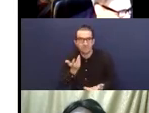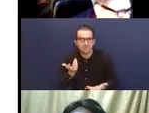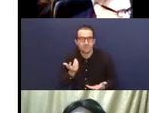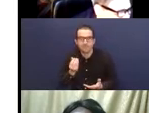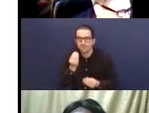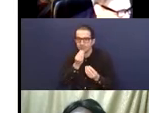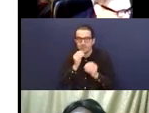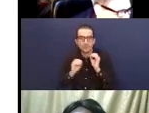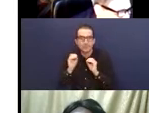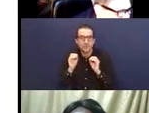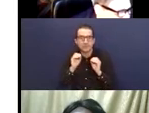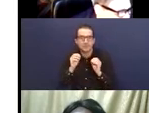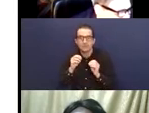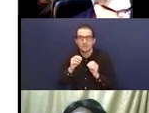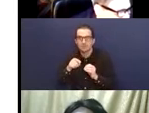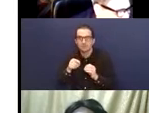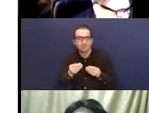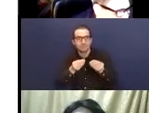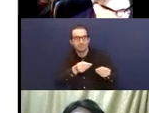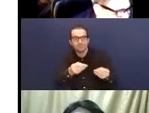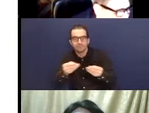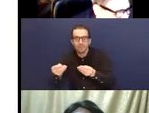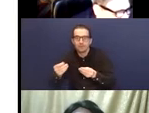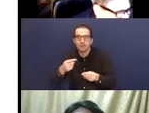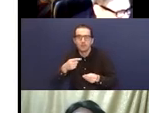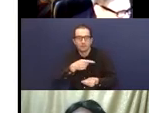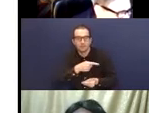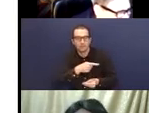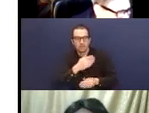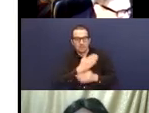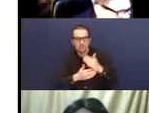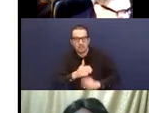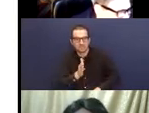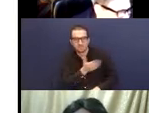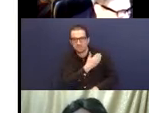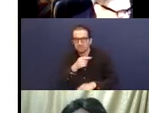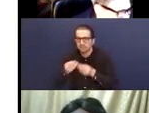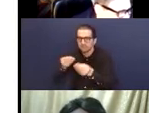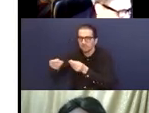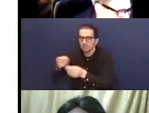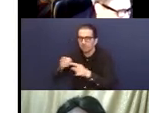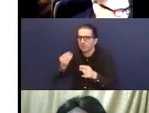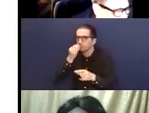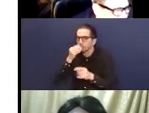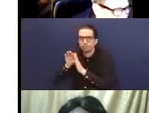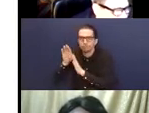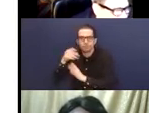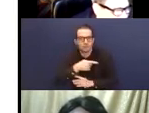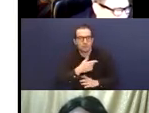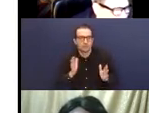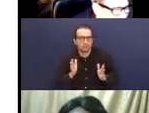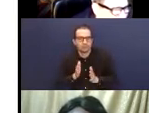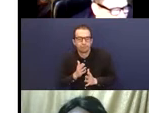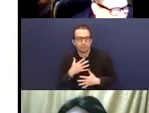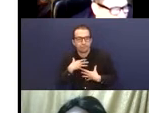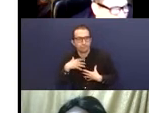that seeking help would mean losing friends. 49 think seeking help would mean limited opportunities. And